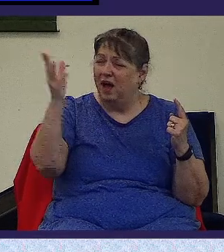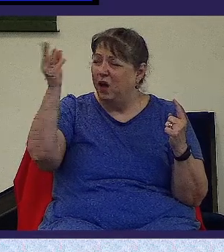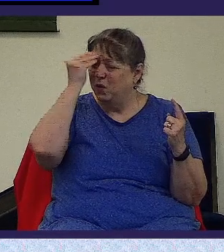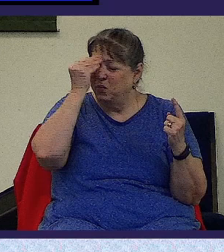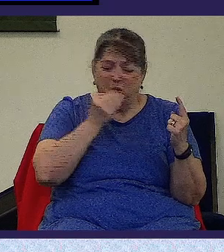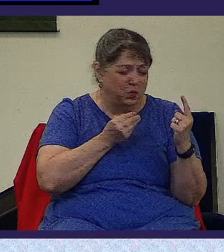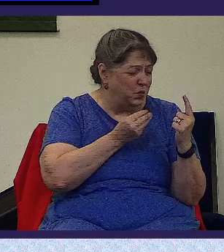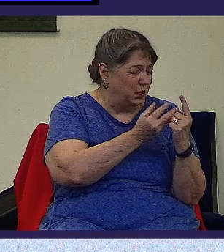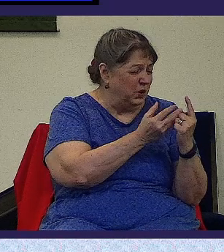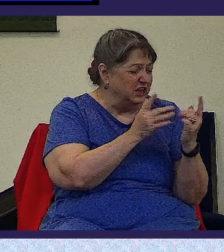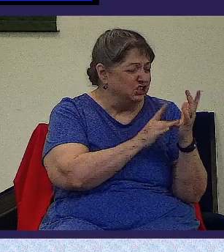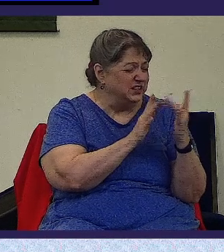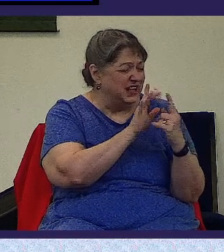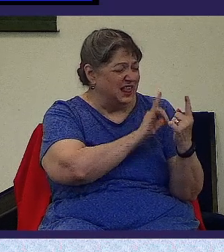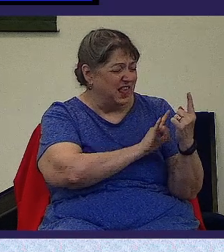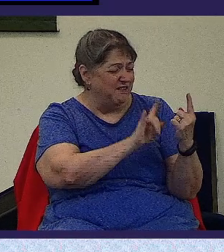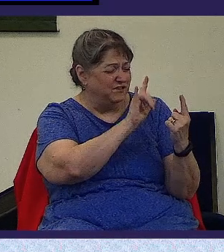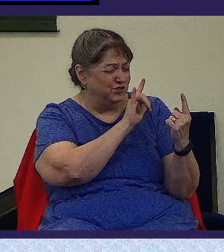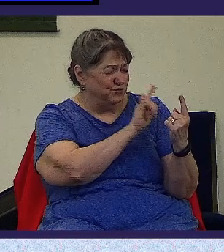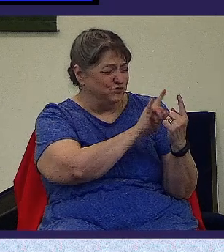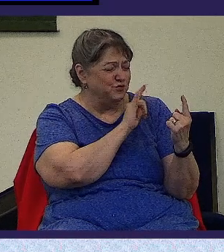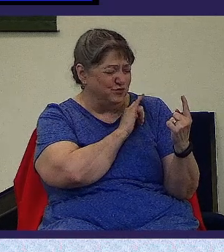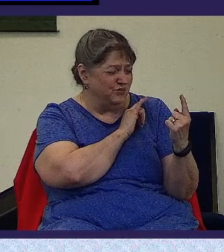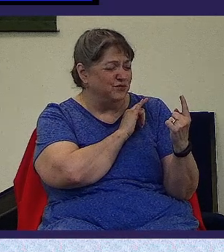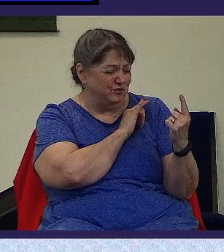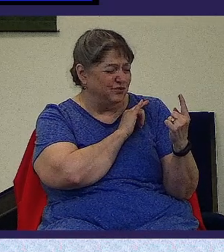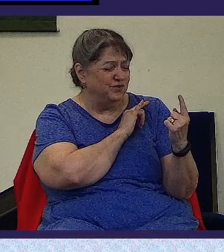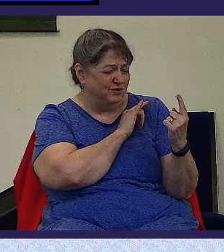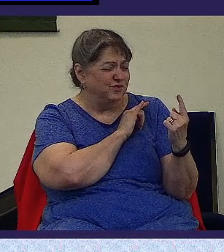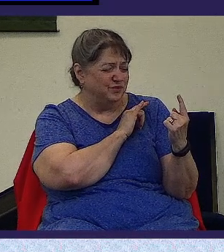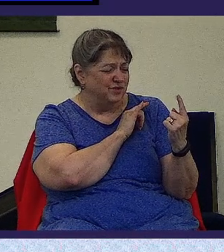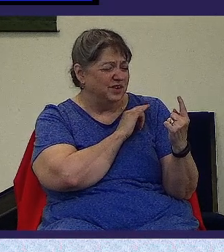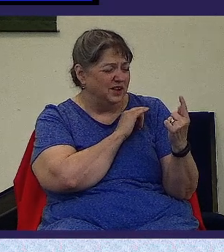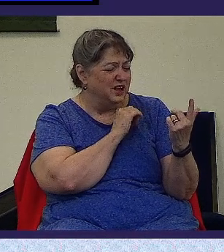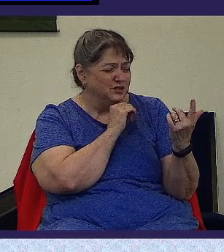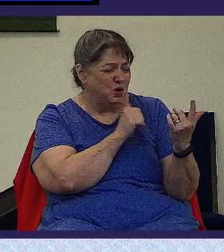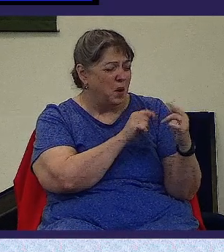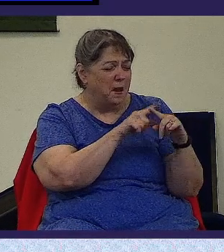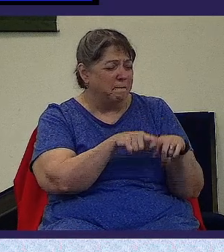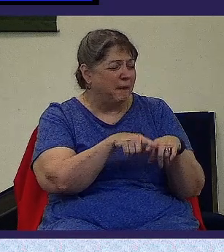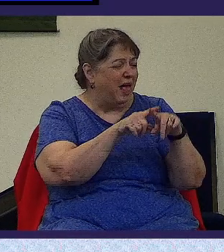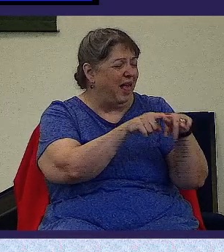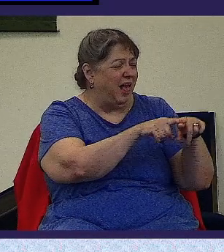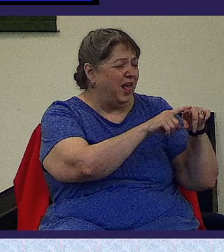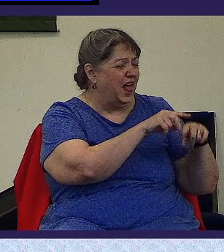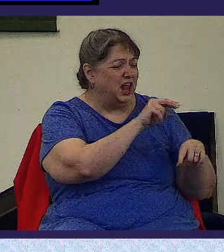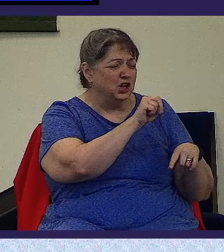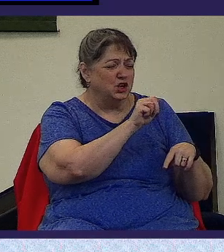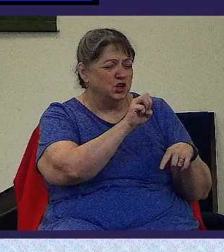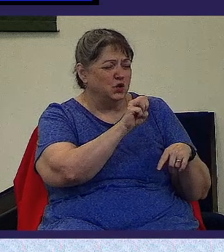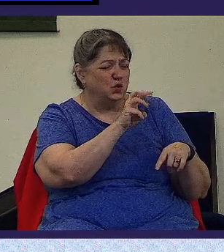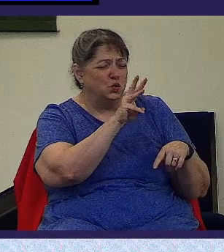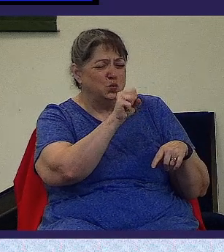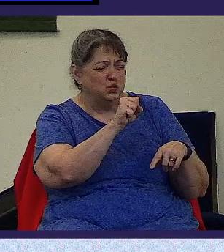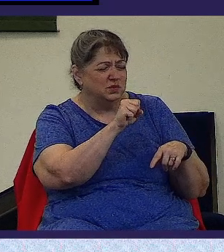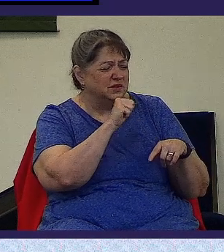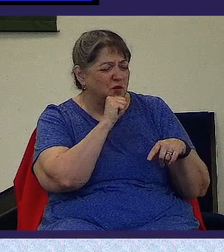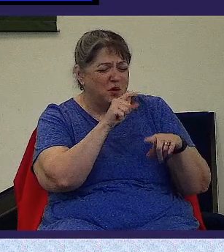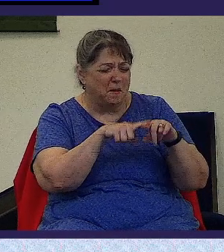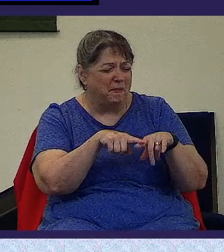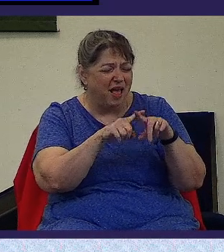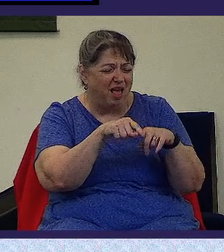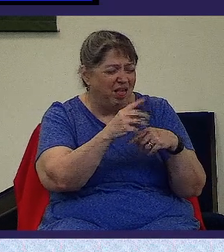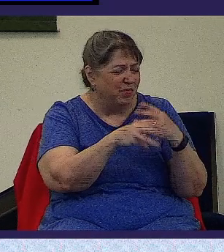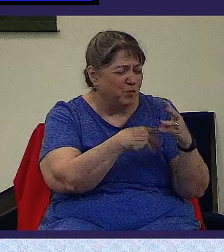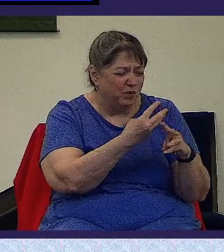for us to share with the hope that we have in jesus our hope is not in our world dear god our hope is in jesus who is to govern